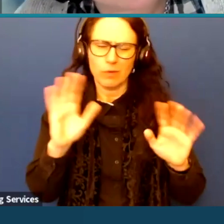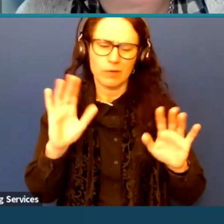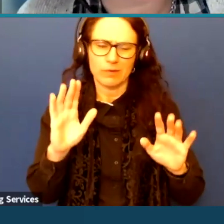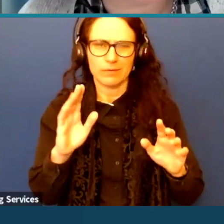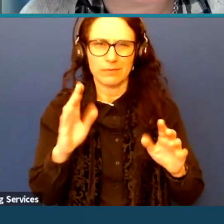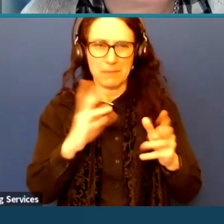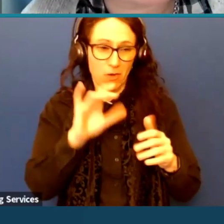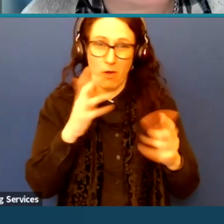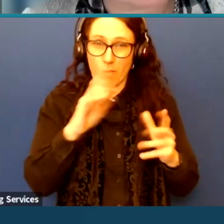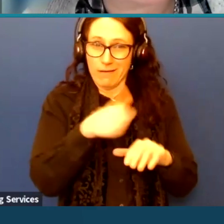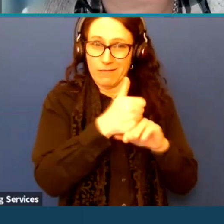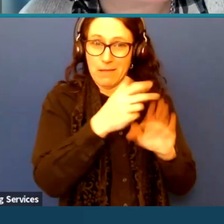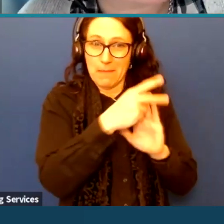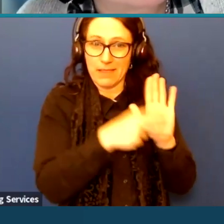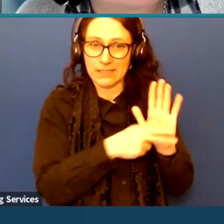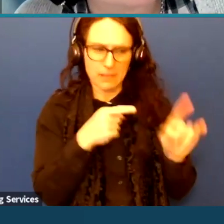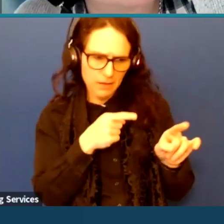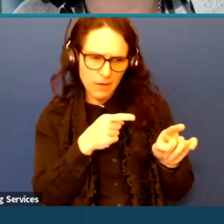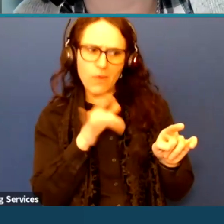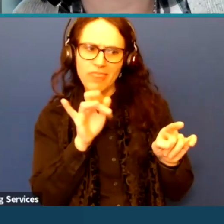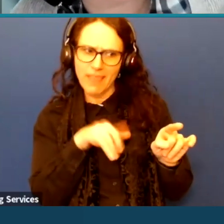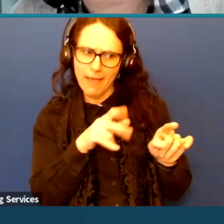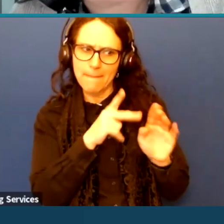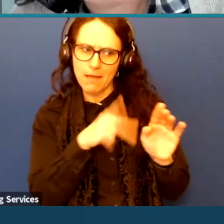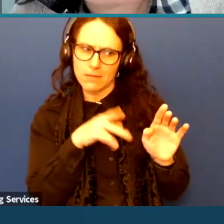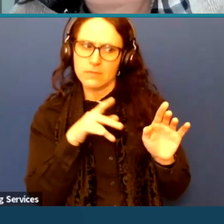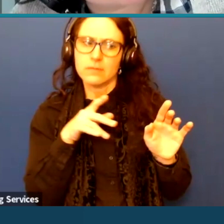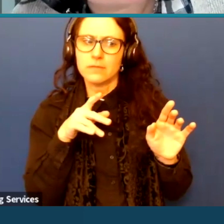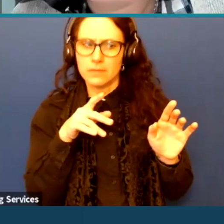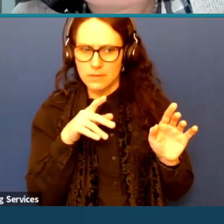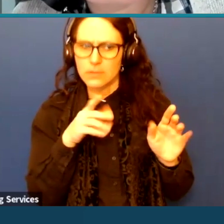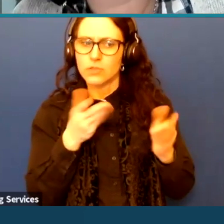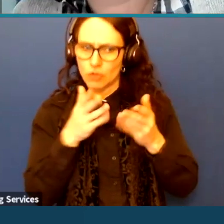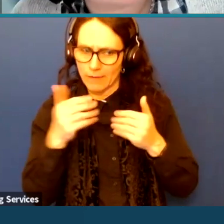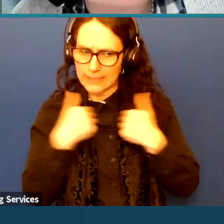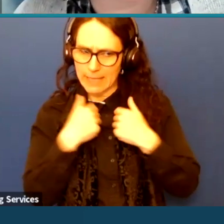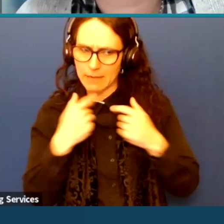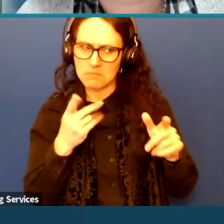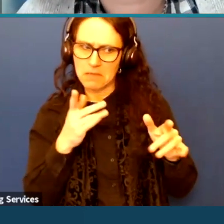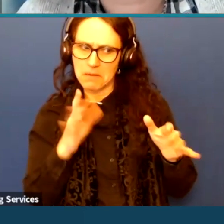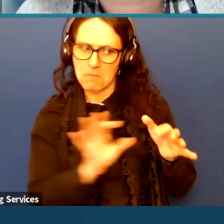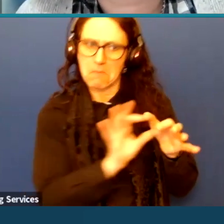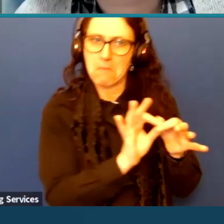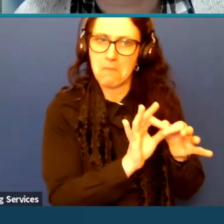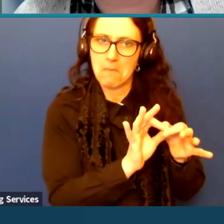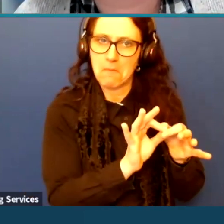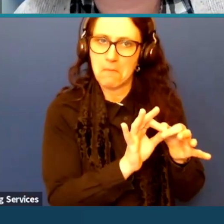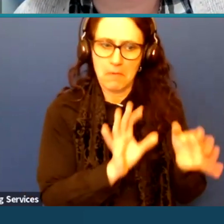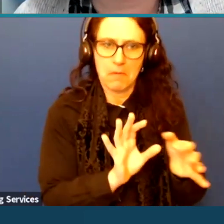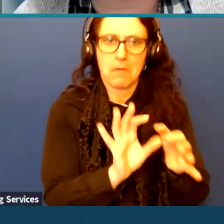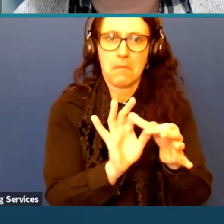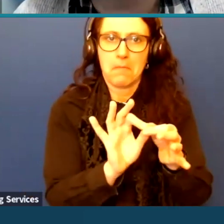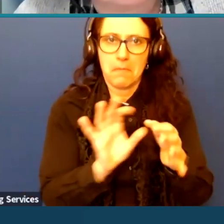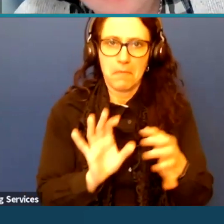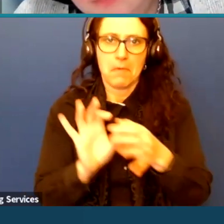that would apply to situations that might come up with service animals. So for example, you might